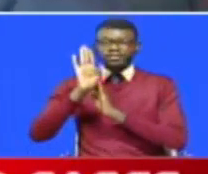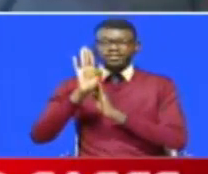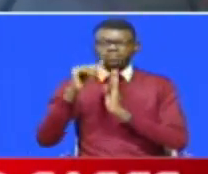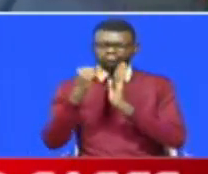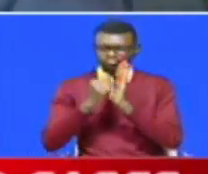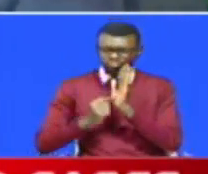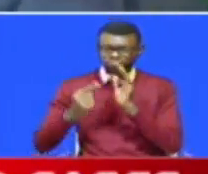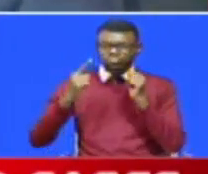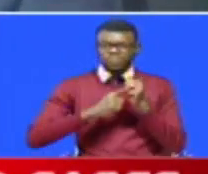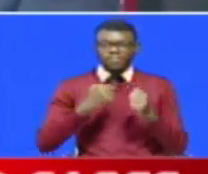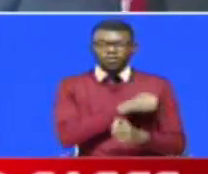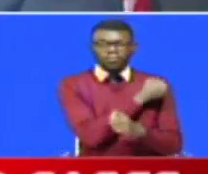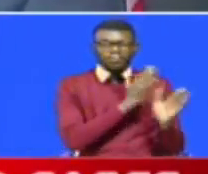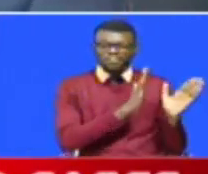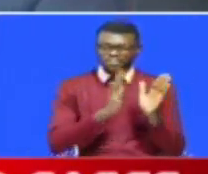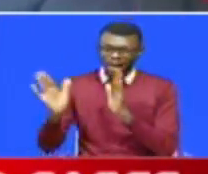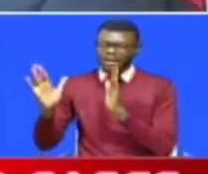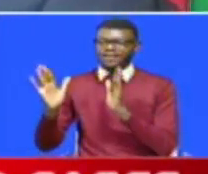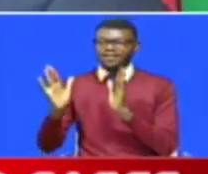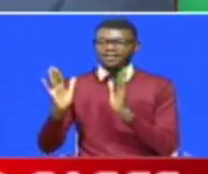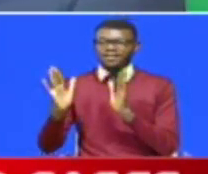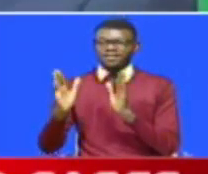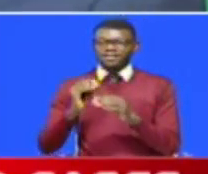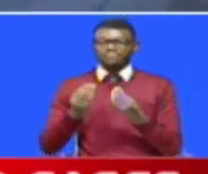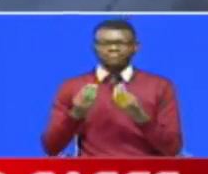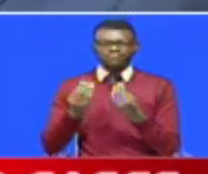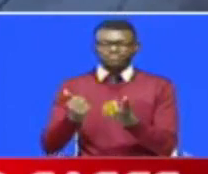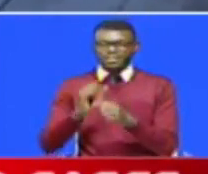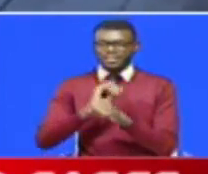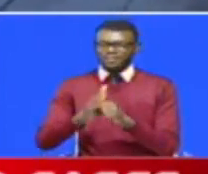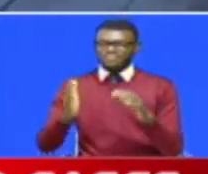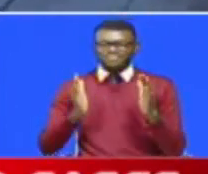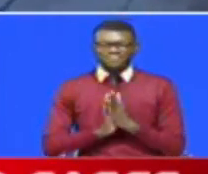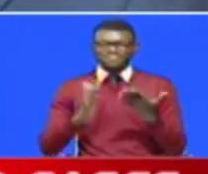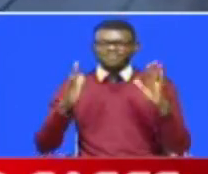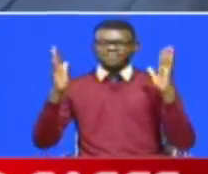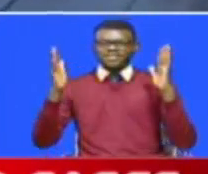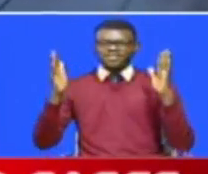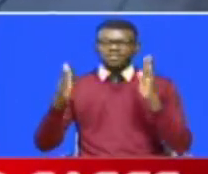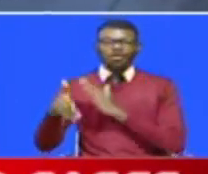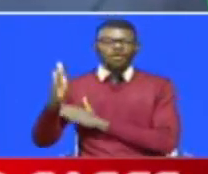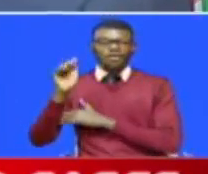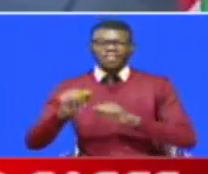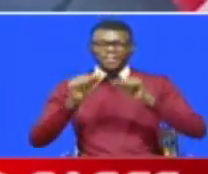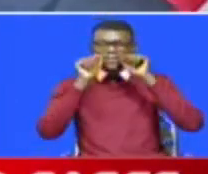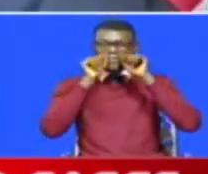cover COVID-19 preparedness. Daktari, congratulations. God will bless